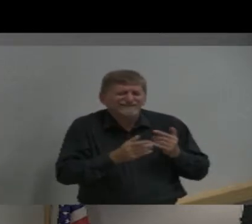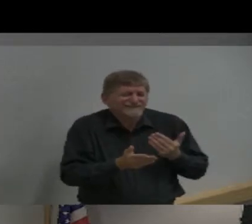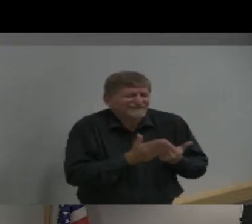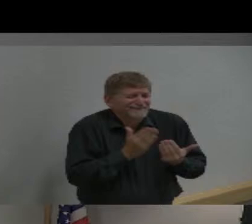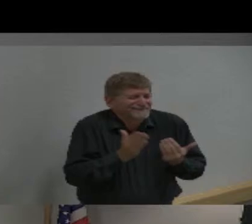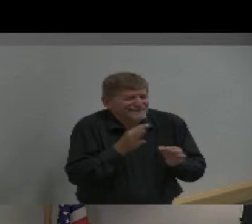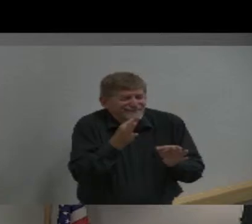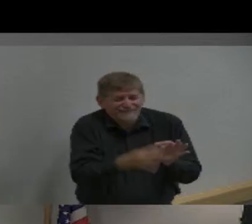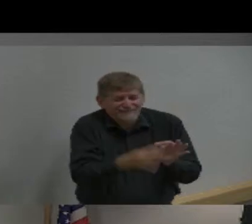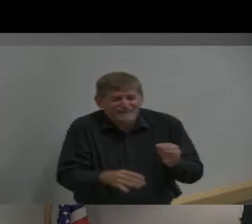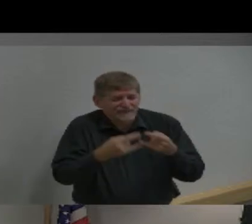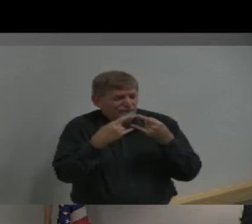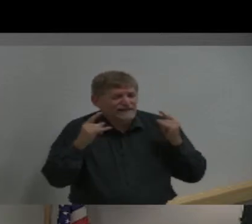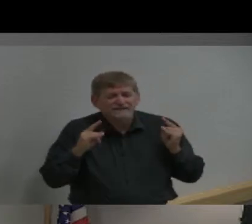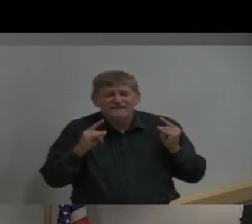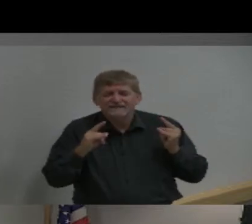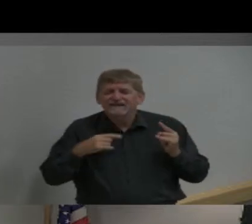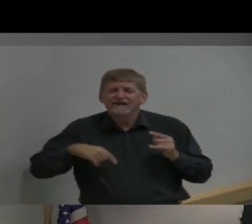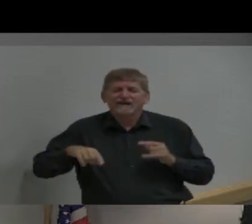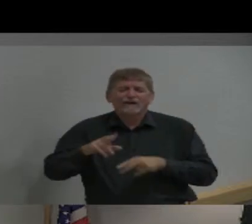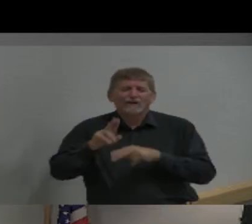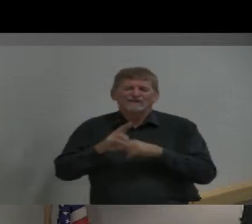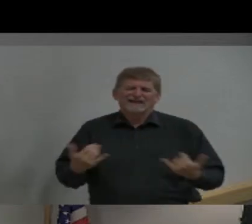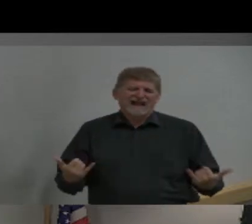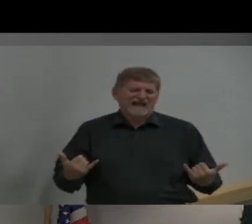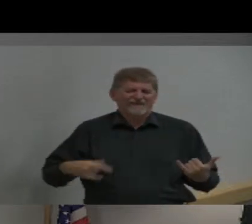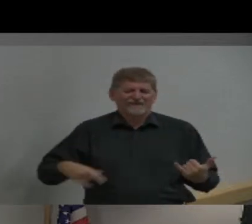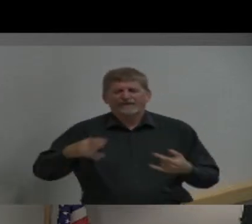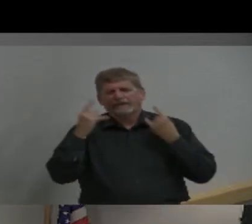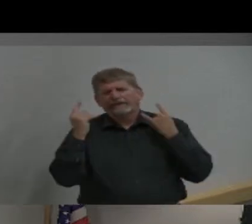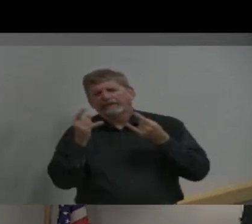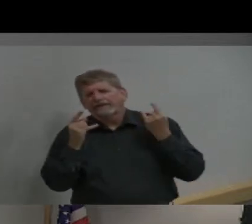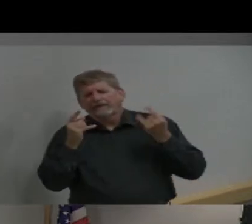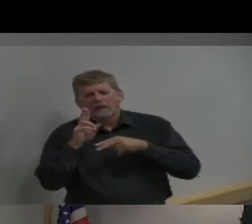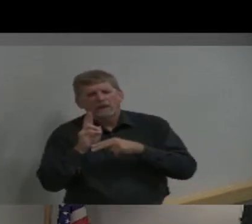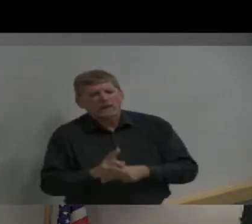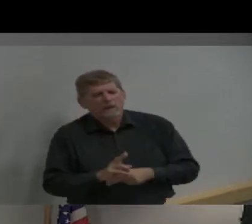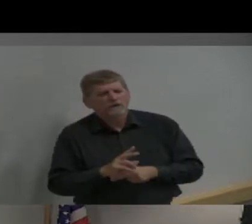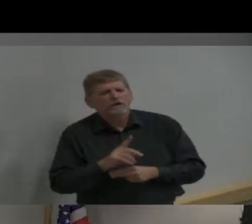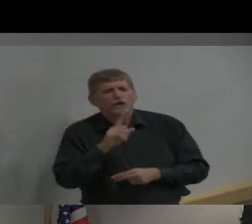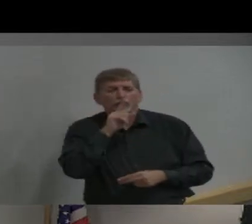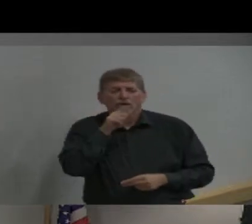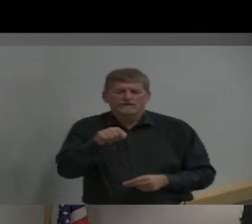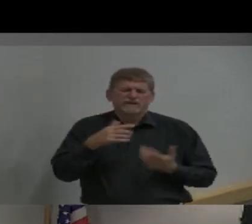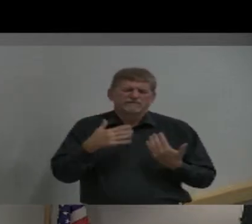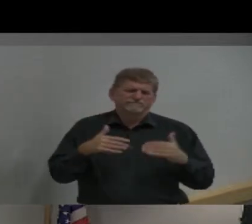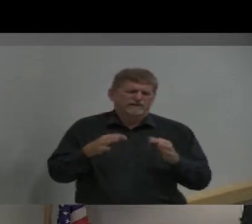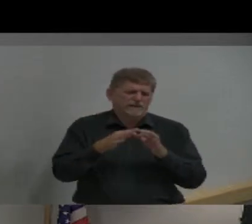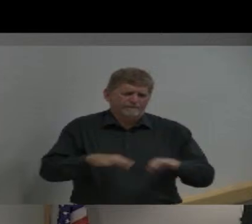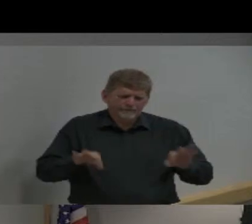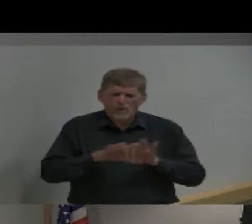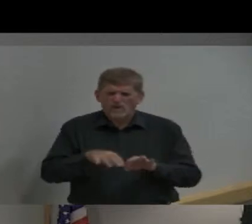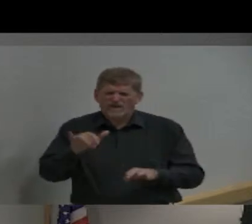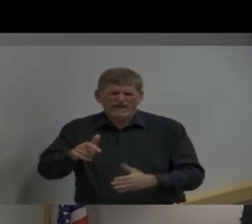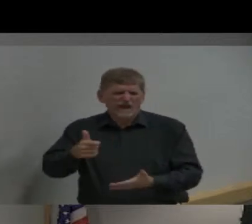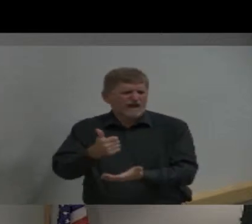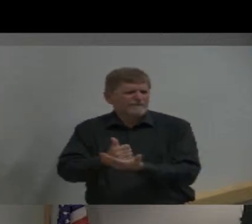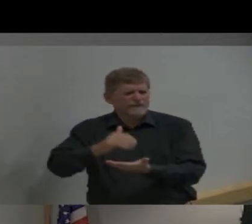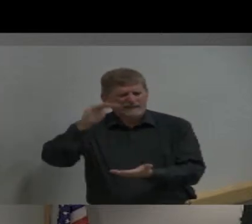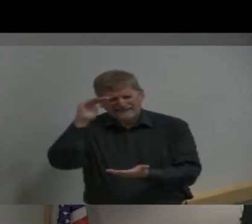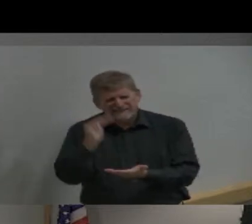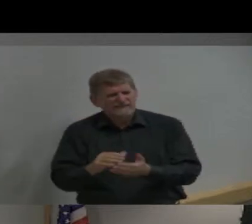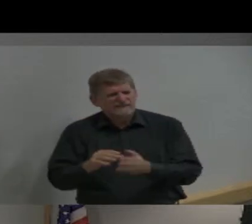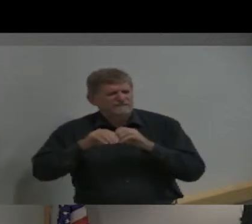to it now, and that is still one of our greatest assets. That and social distancing. We just need to continue to